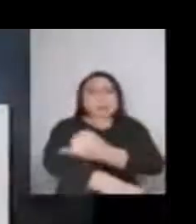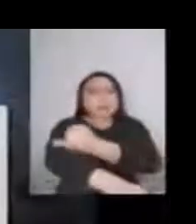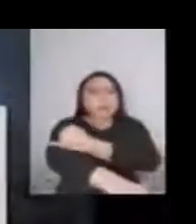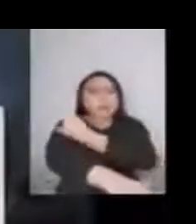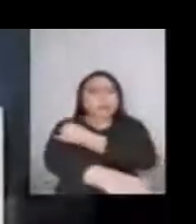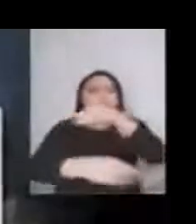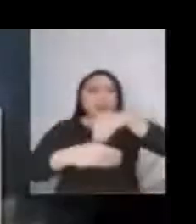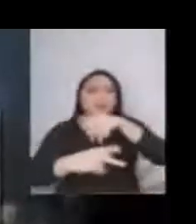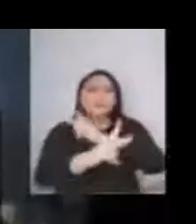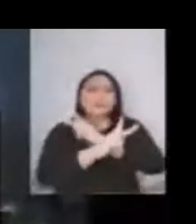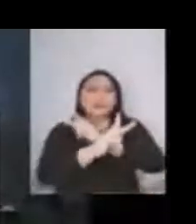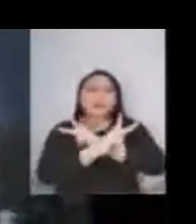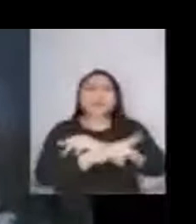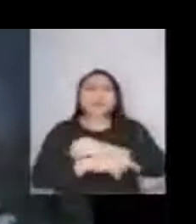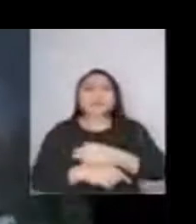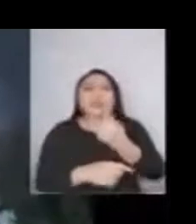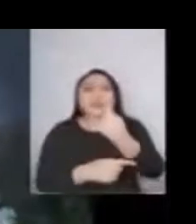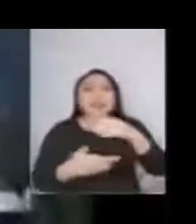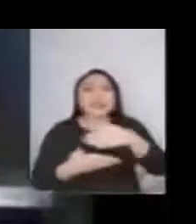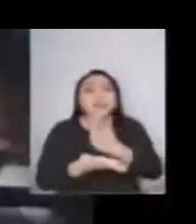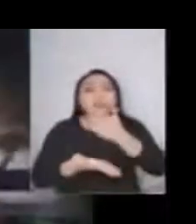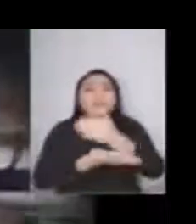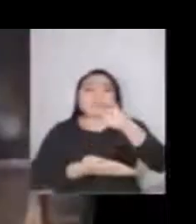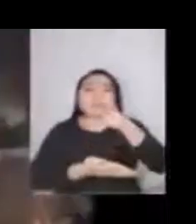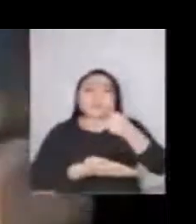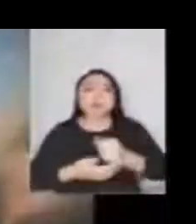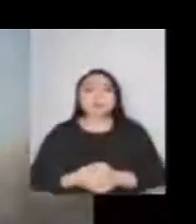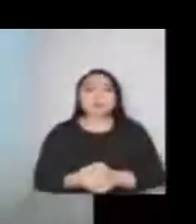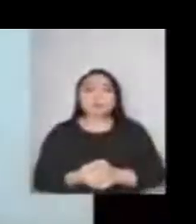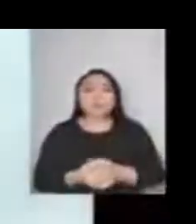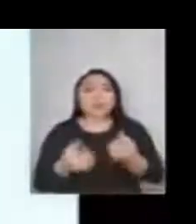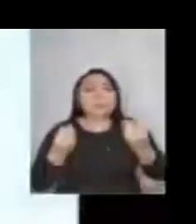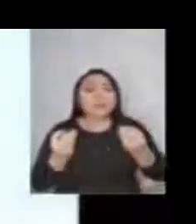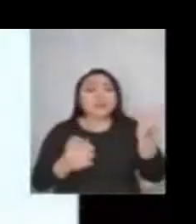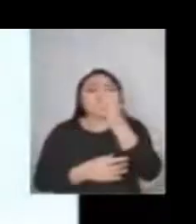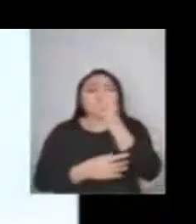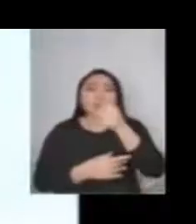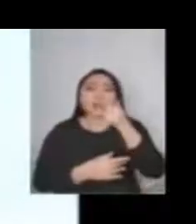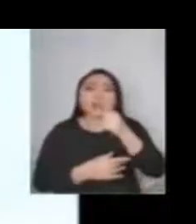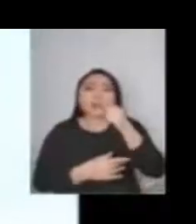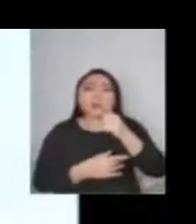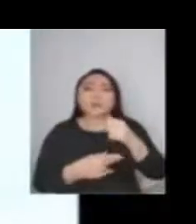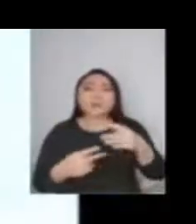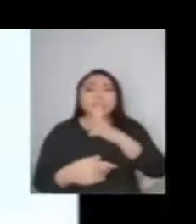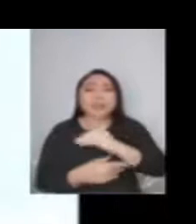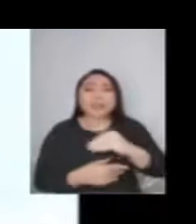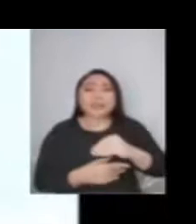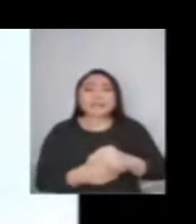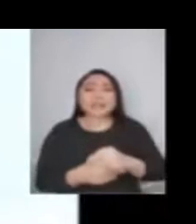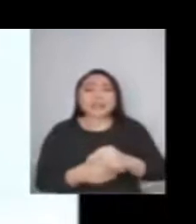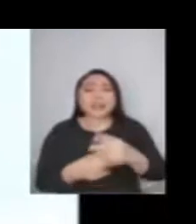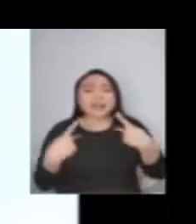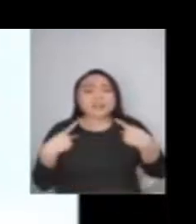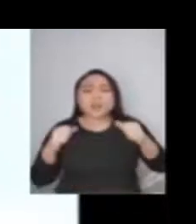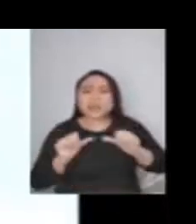reported to PNP Women's Desk in 2009. only 21.6% of the